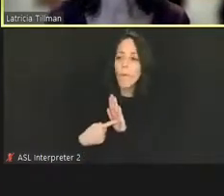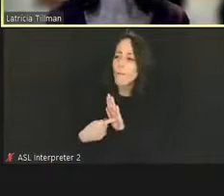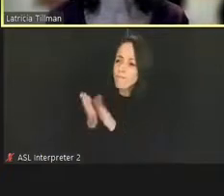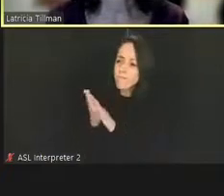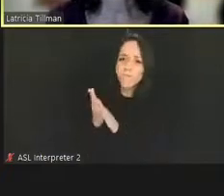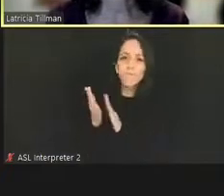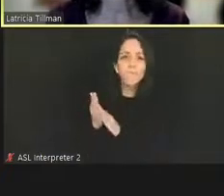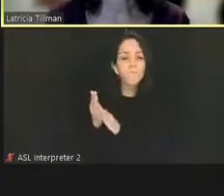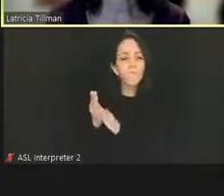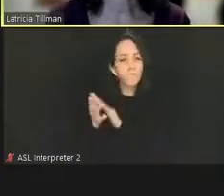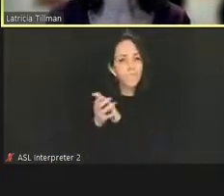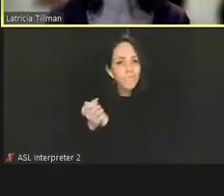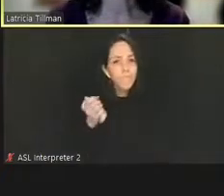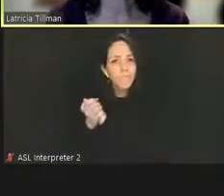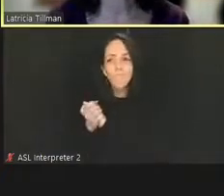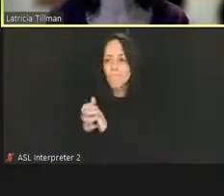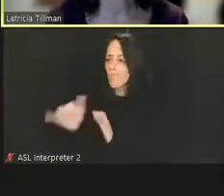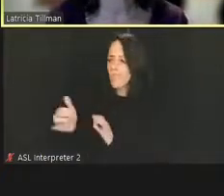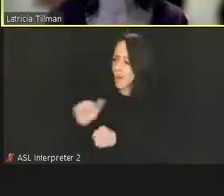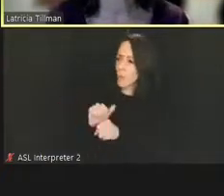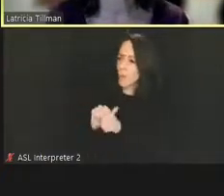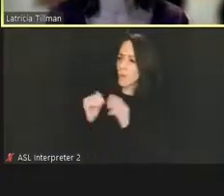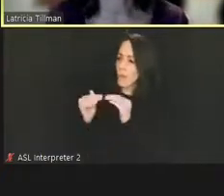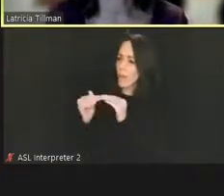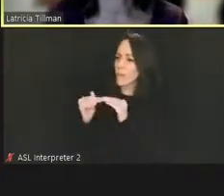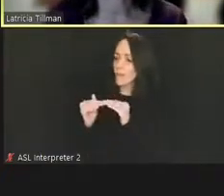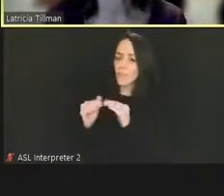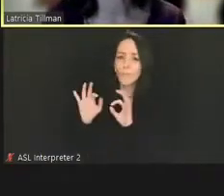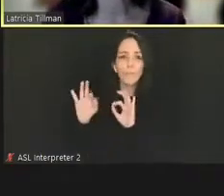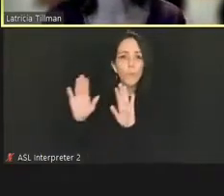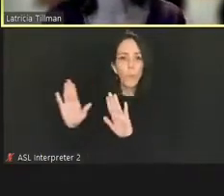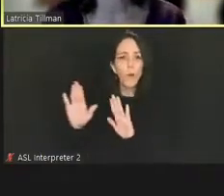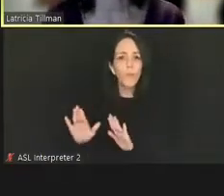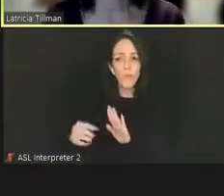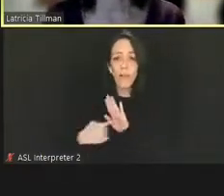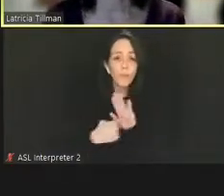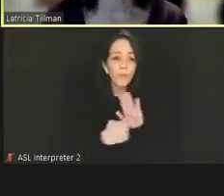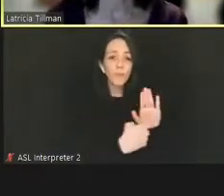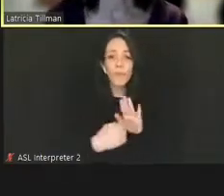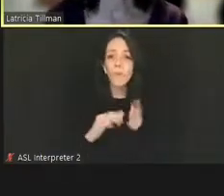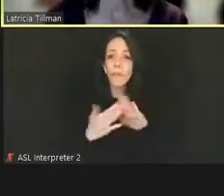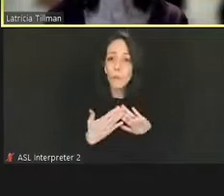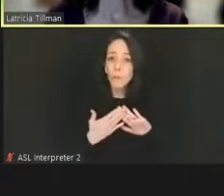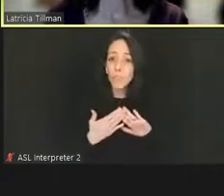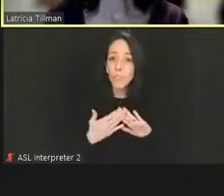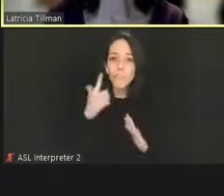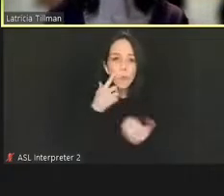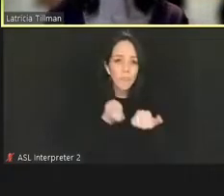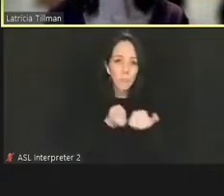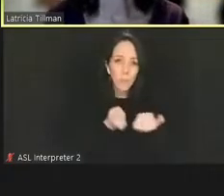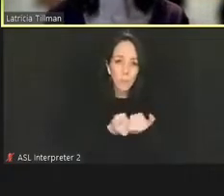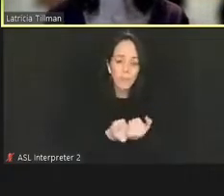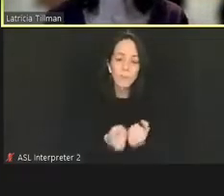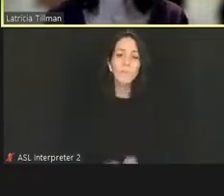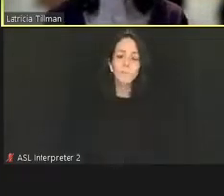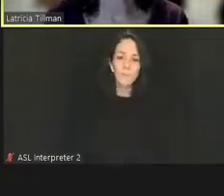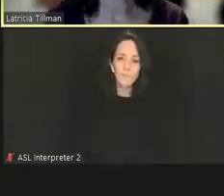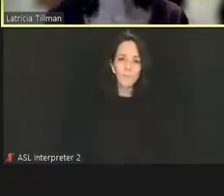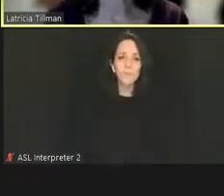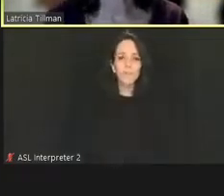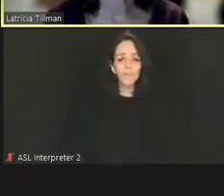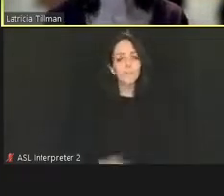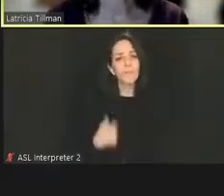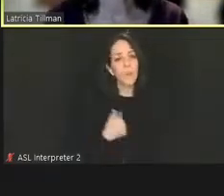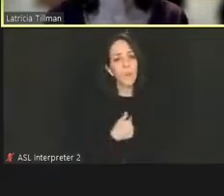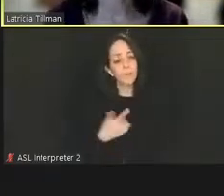celebrate and communicate that work with our broader community. So for all those reasons, we're excited